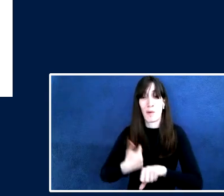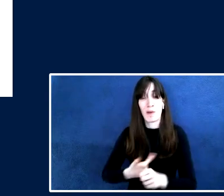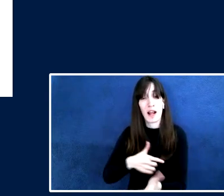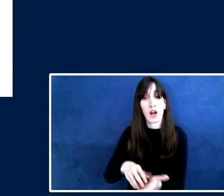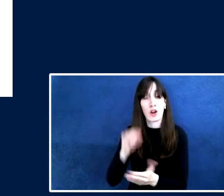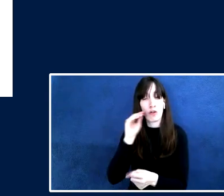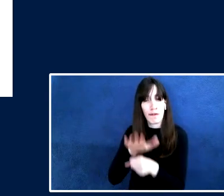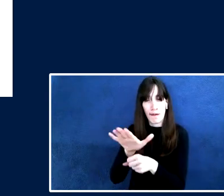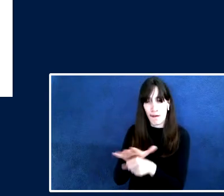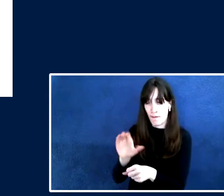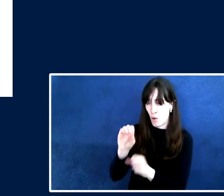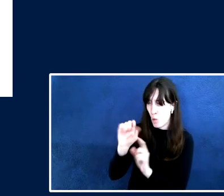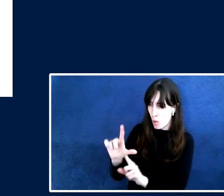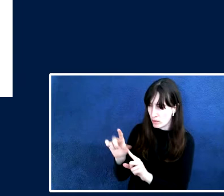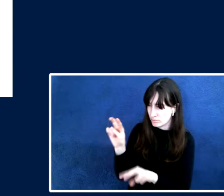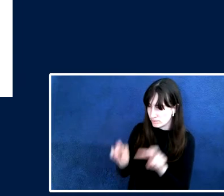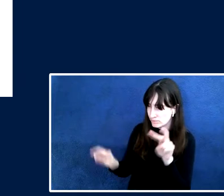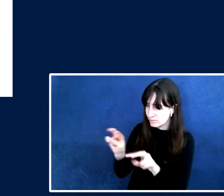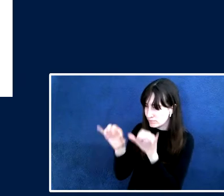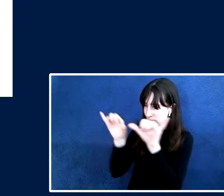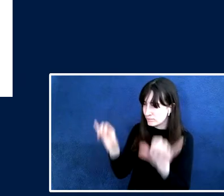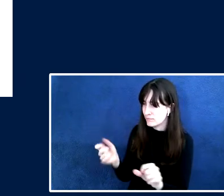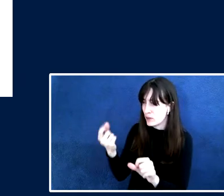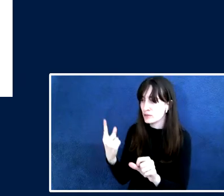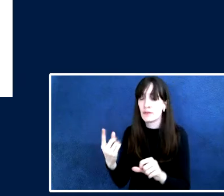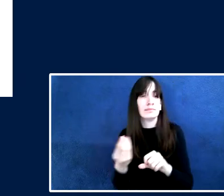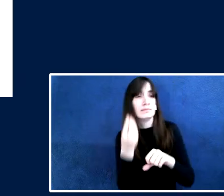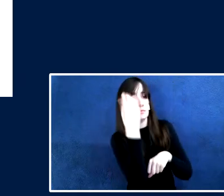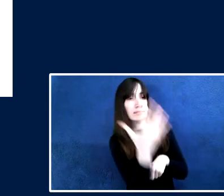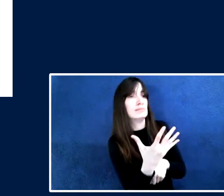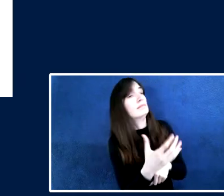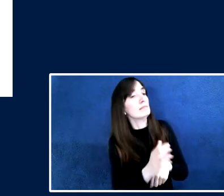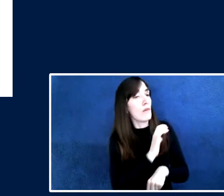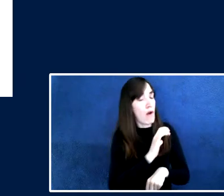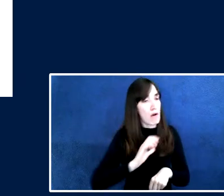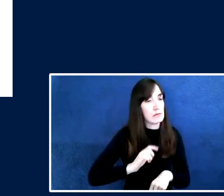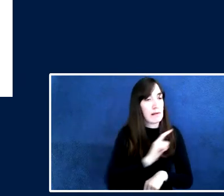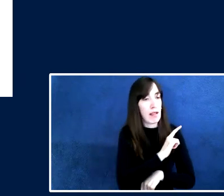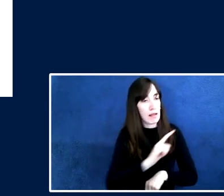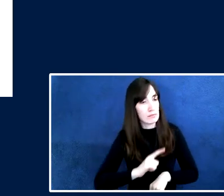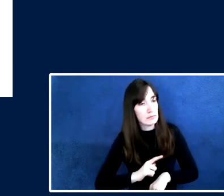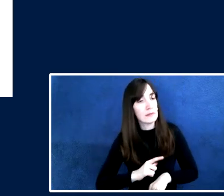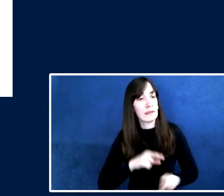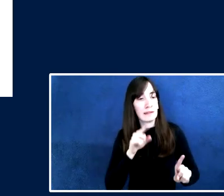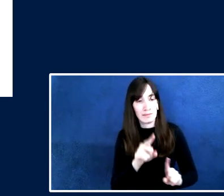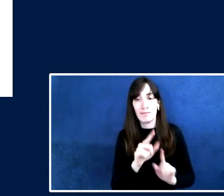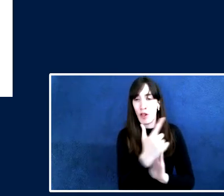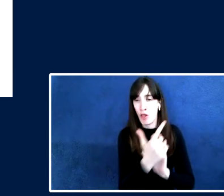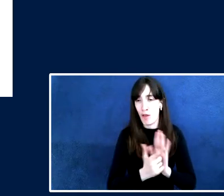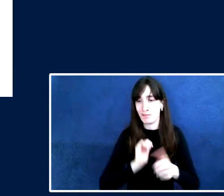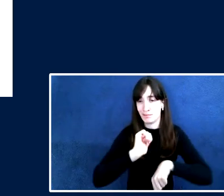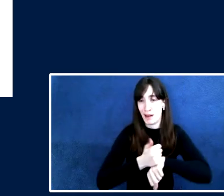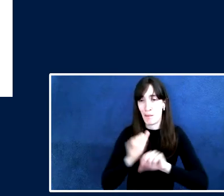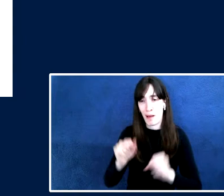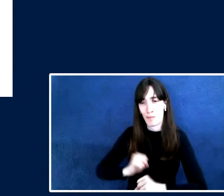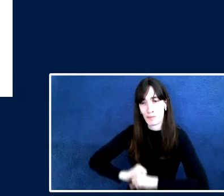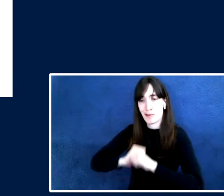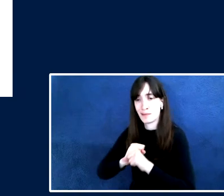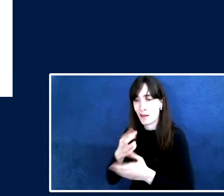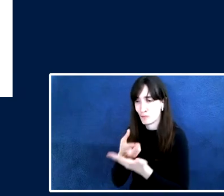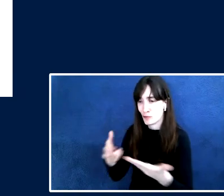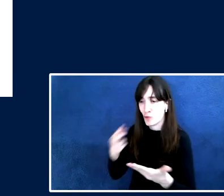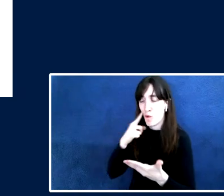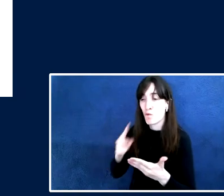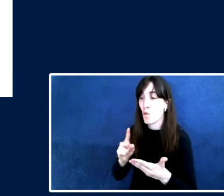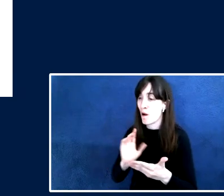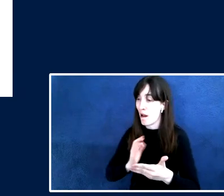we can inform policymakers so that we can make decisions that'll protect these resources for our children and their